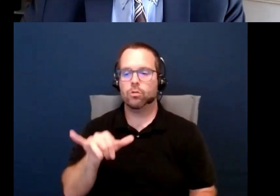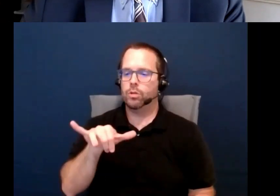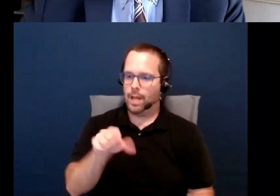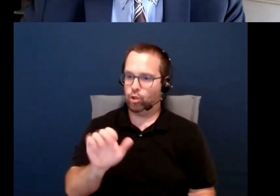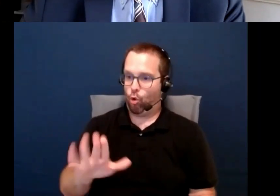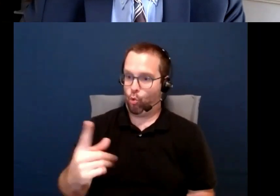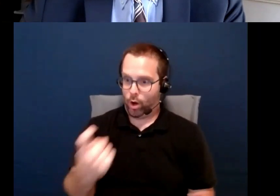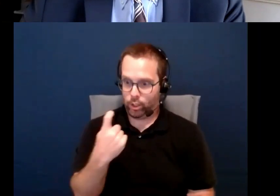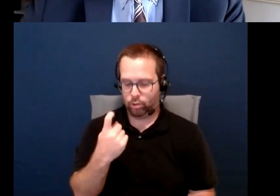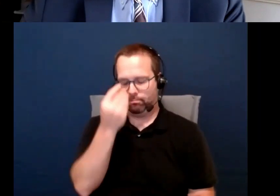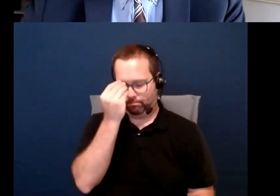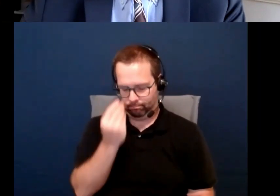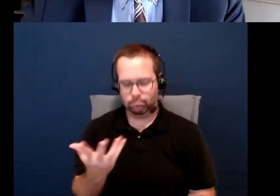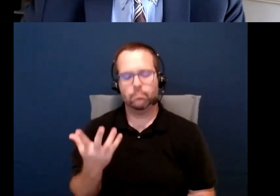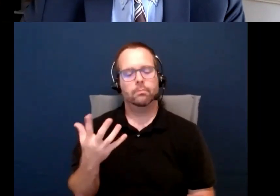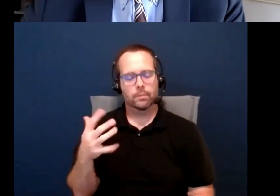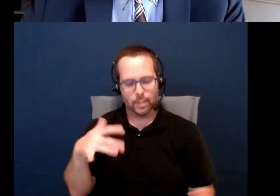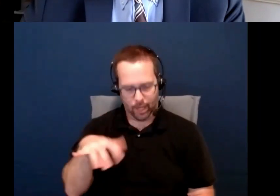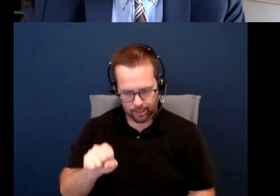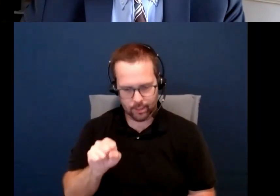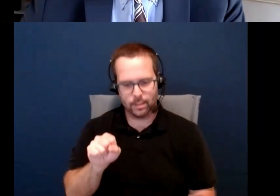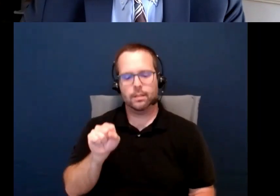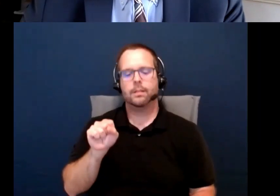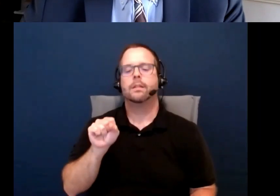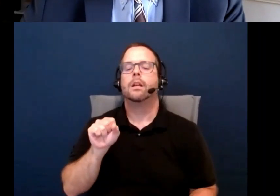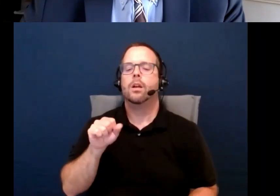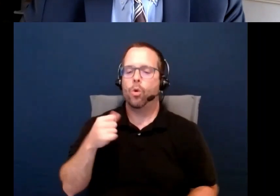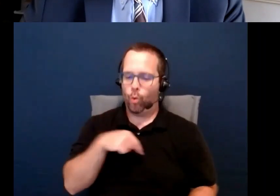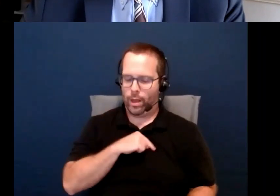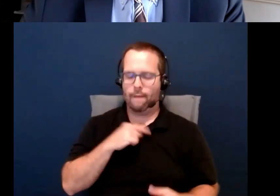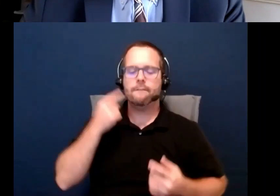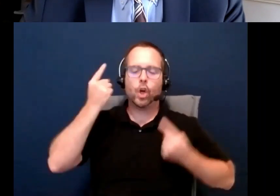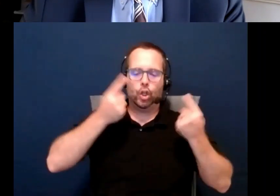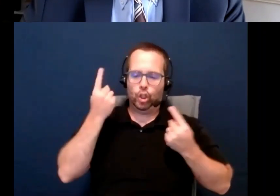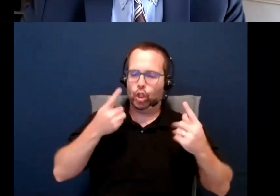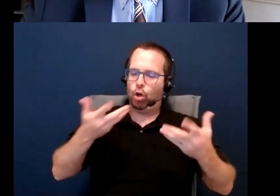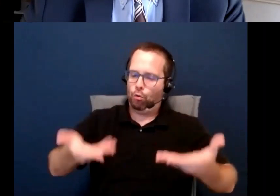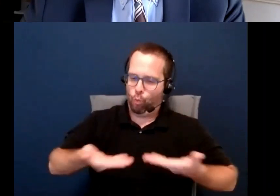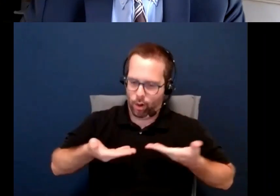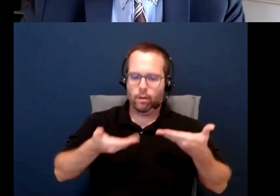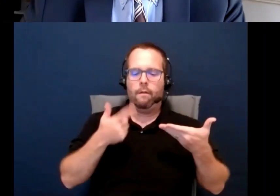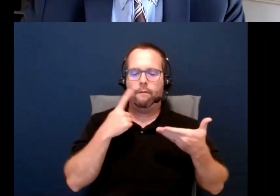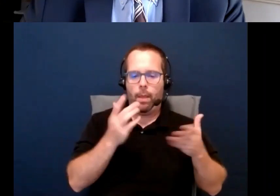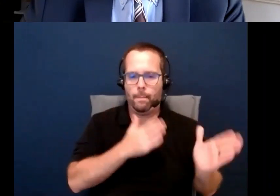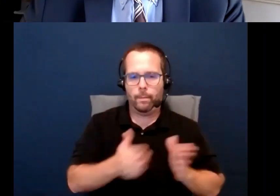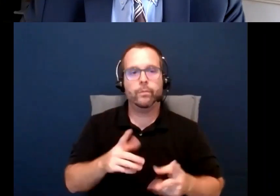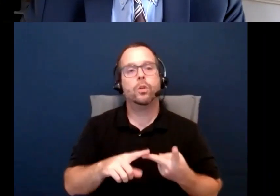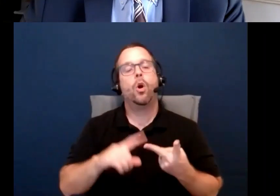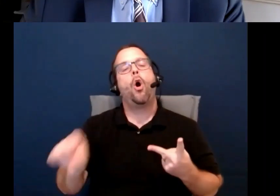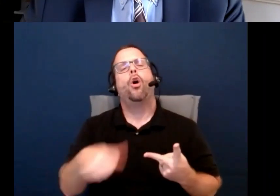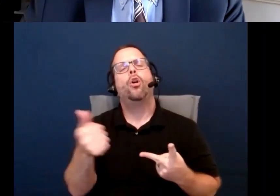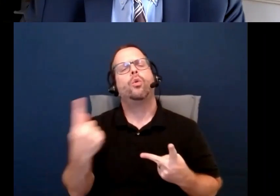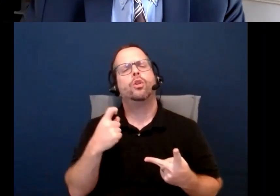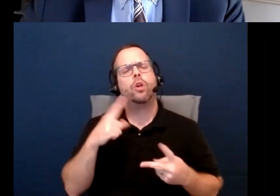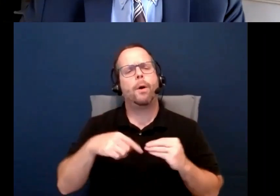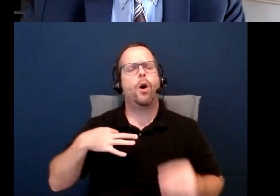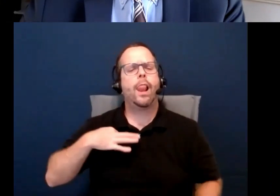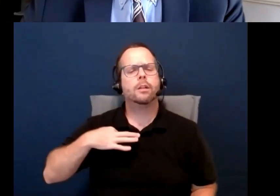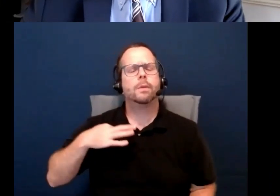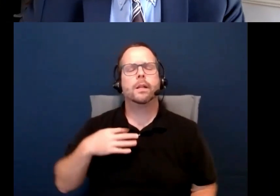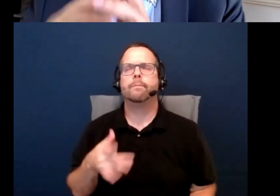of our planning. There was a question also about the eligibility, and I made some reference to CDC data